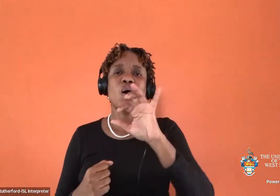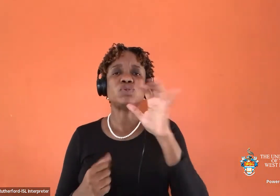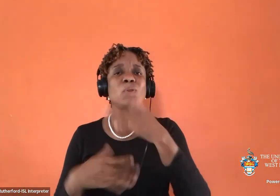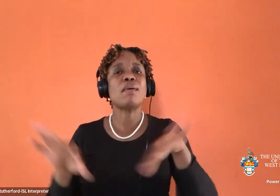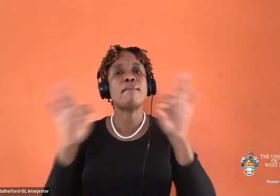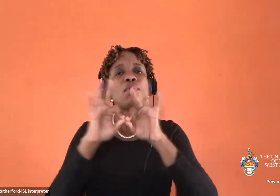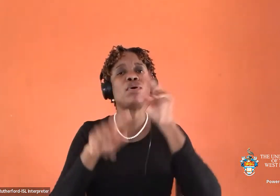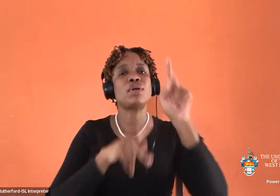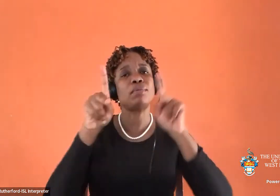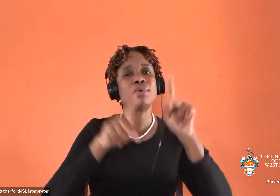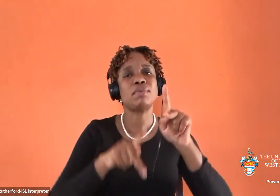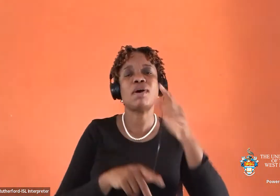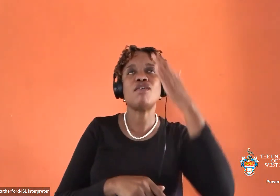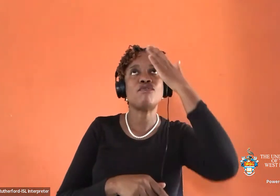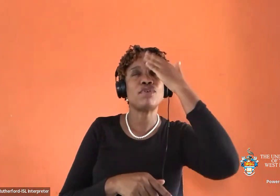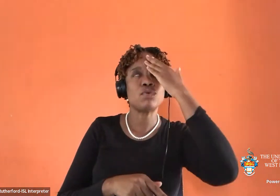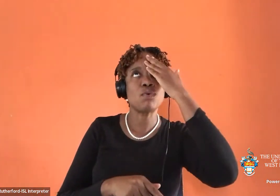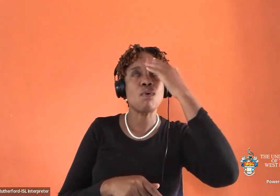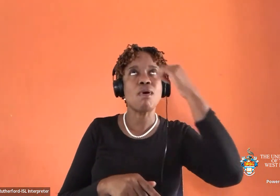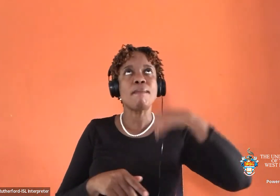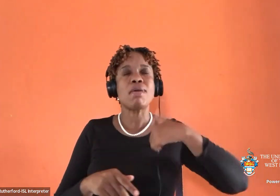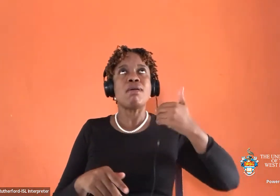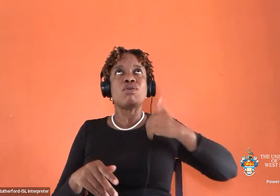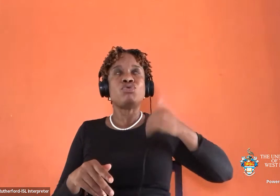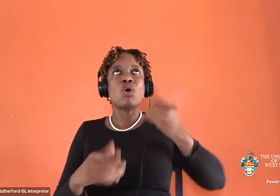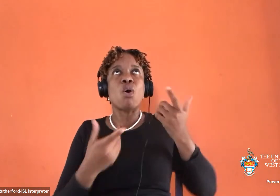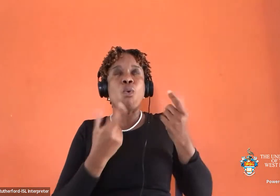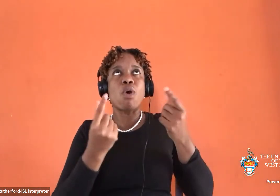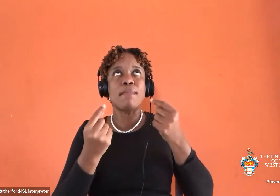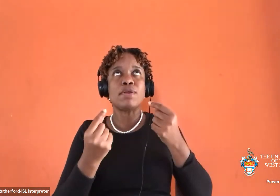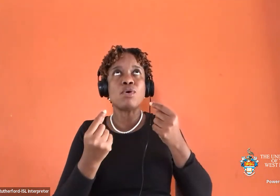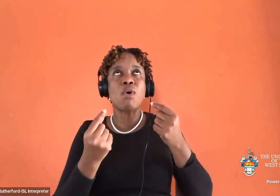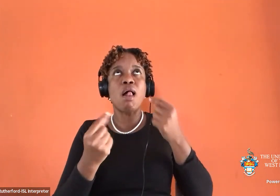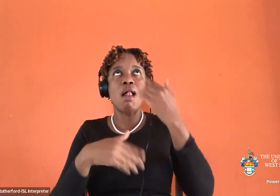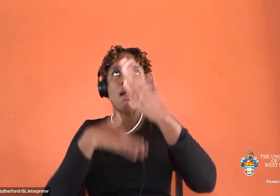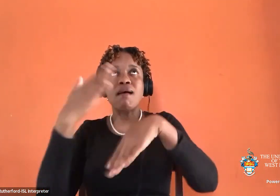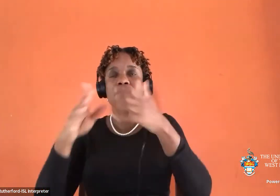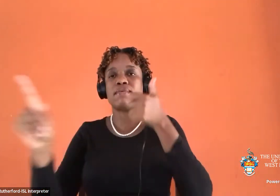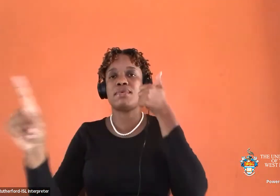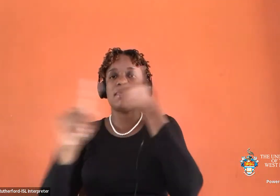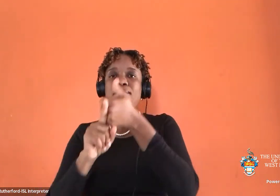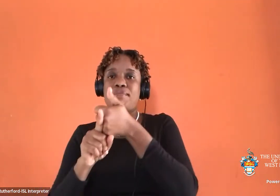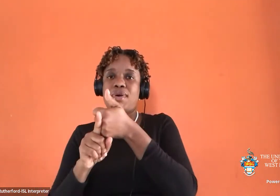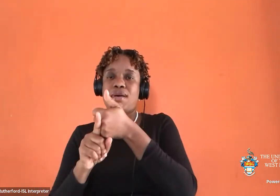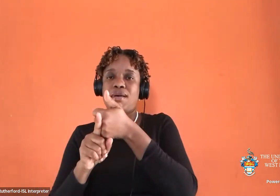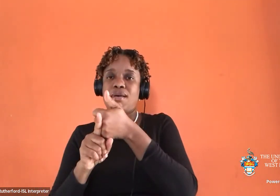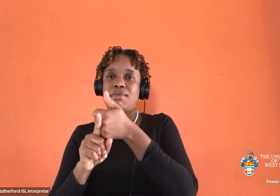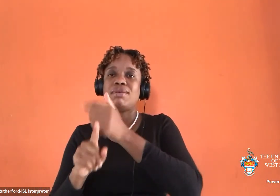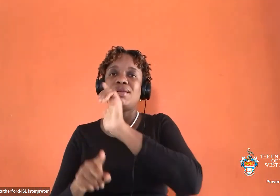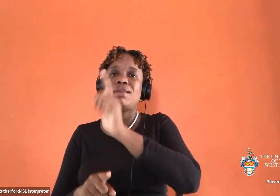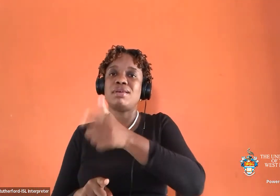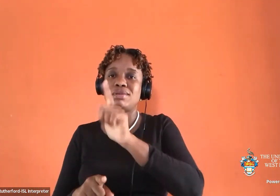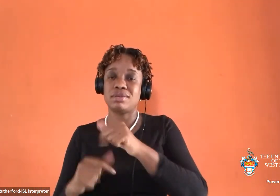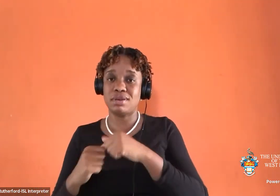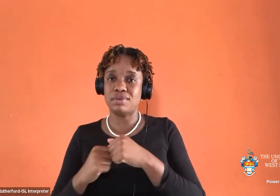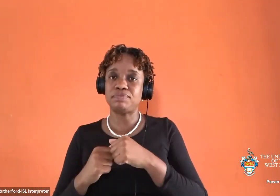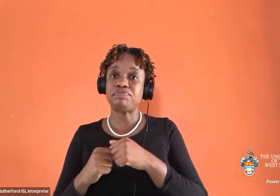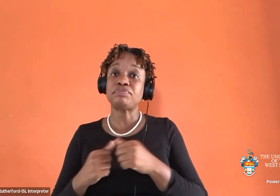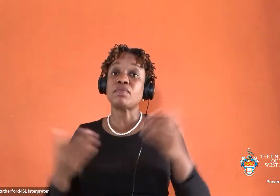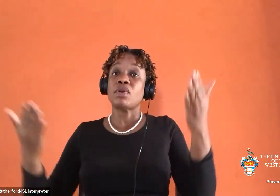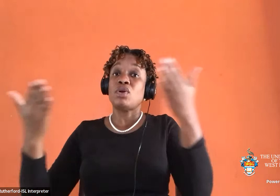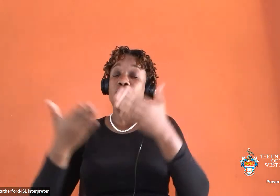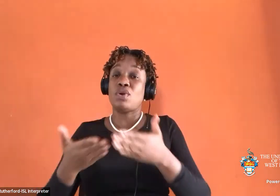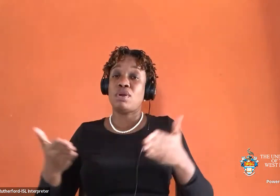do in their younger lives and how it impacts them as they grow older. Just to say that at the center here at Mona Aging and Wellness